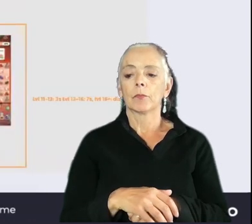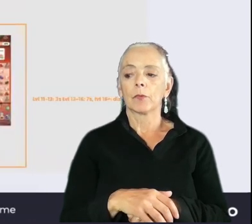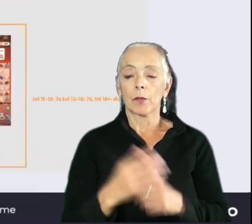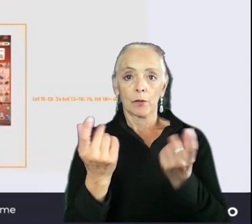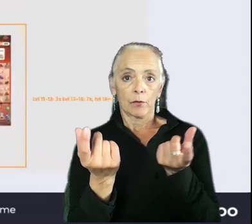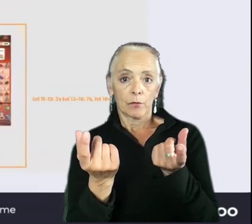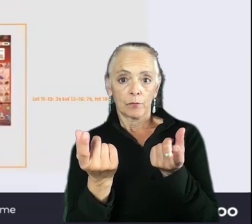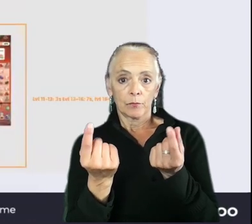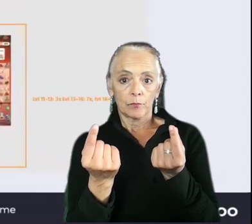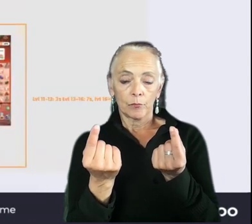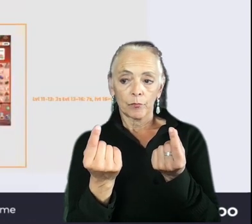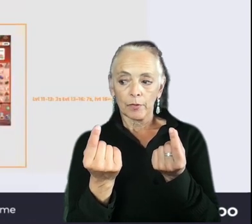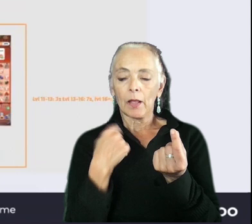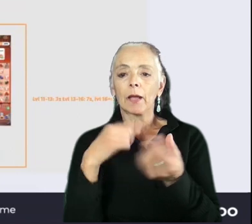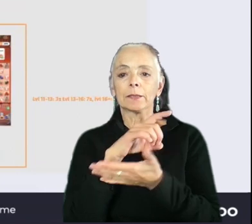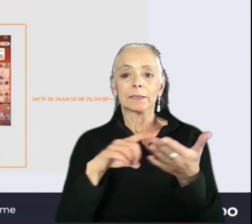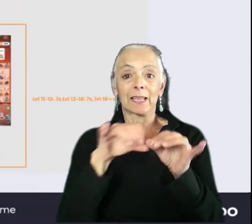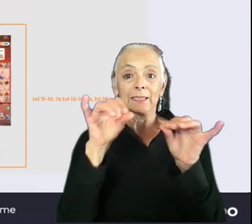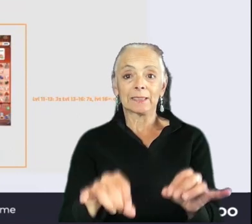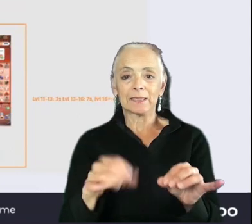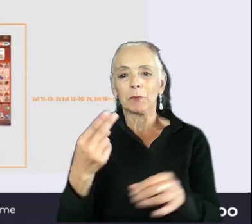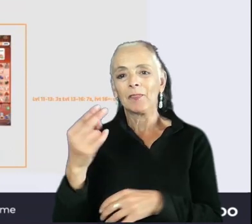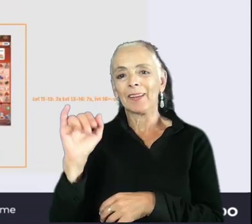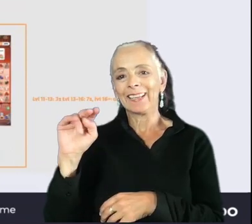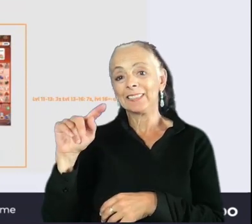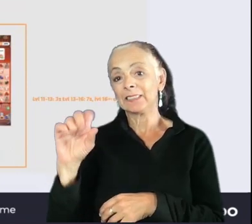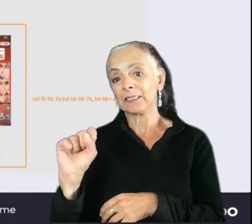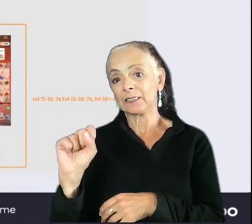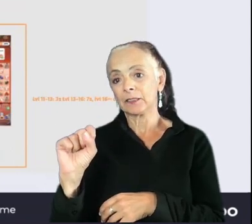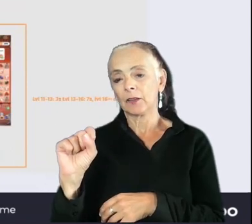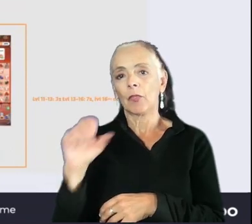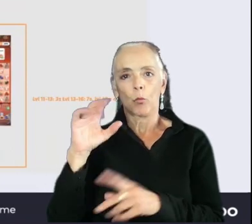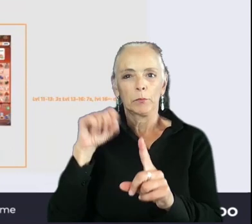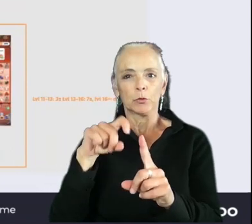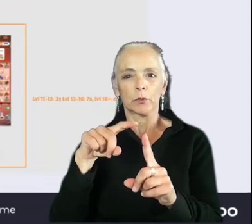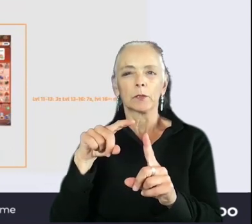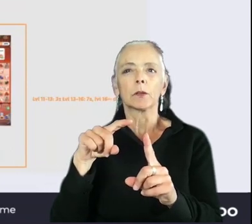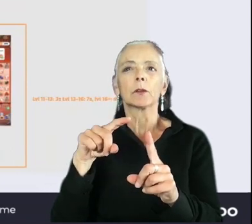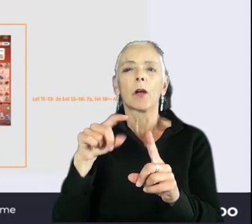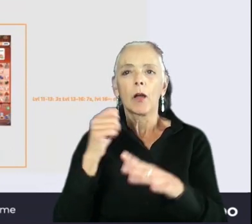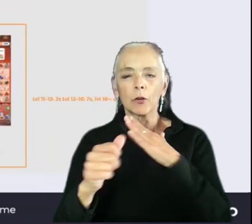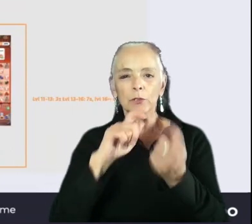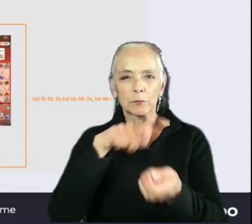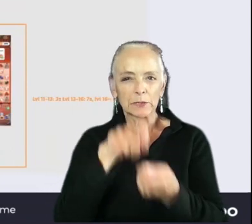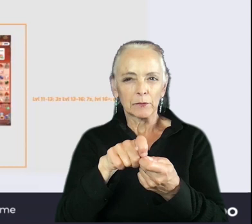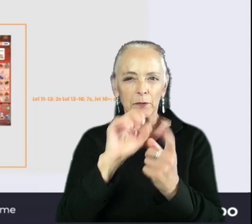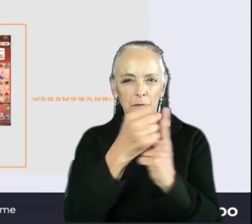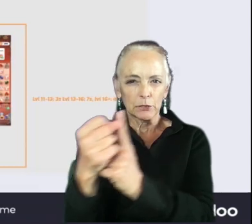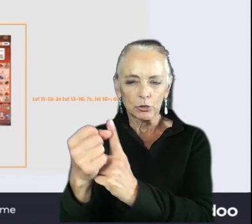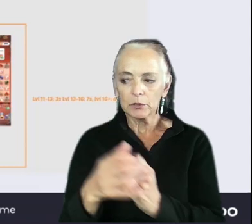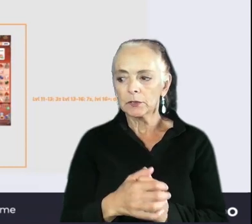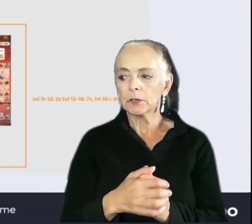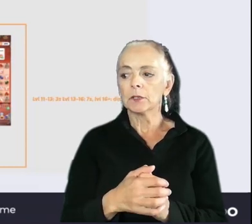So I designed a system of hints that would be triggered under certain conditions. So unsurprisingly, the